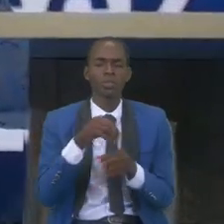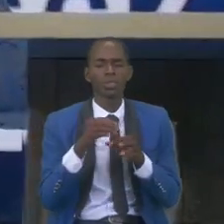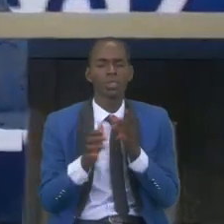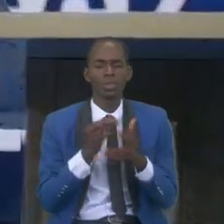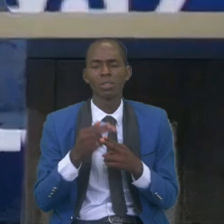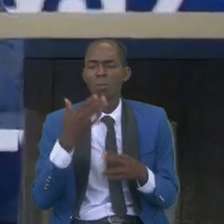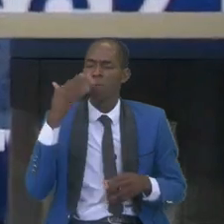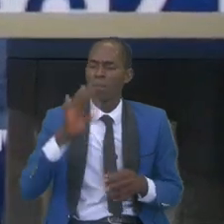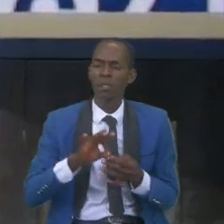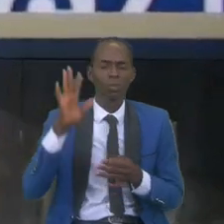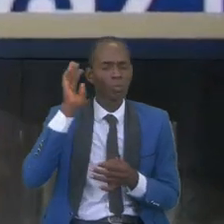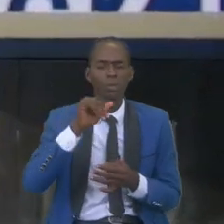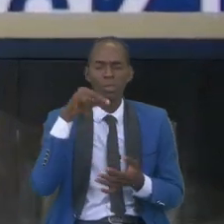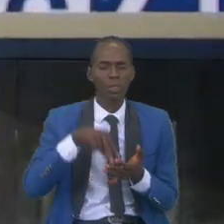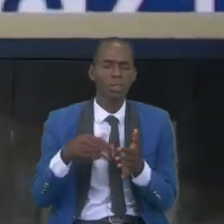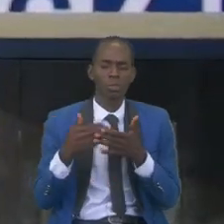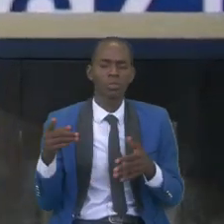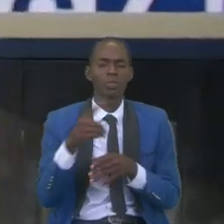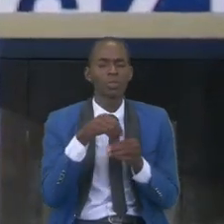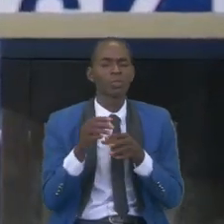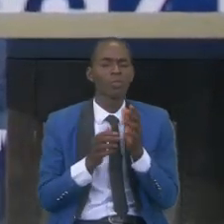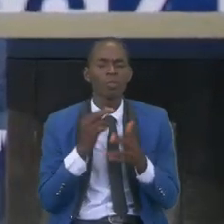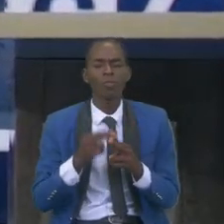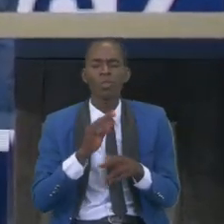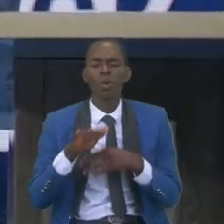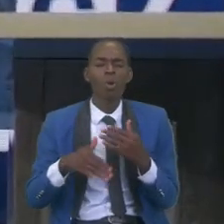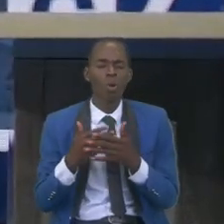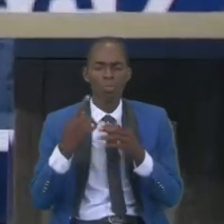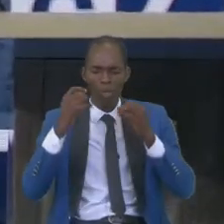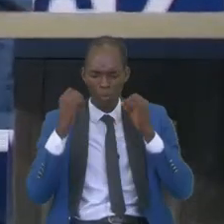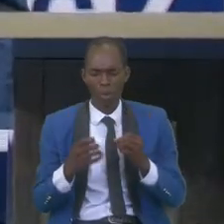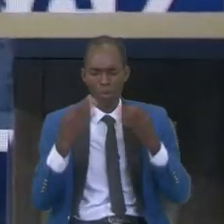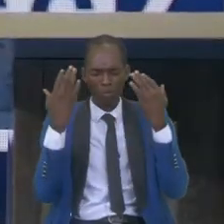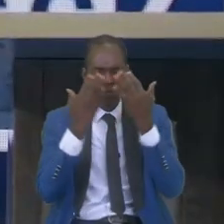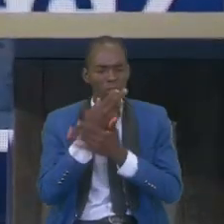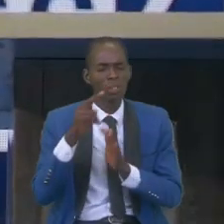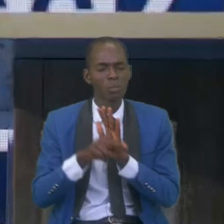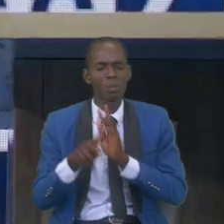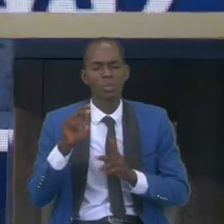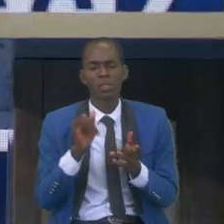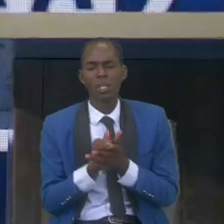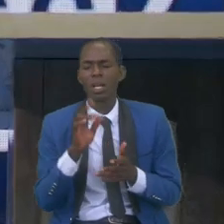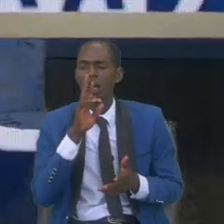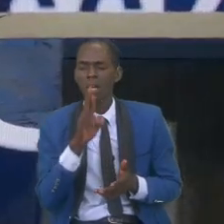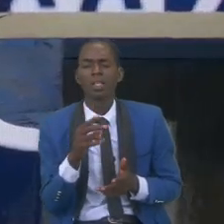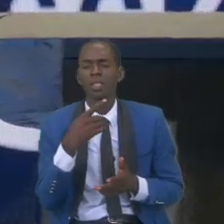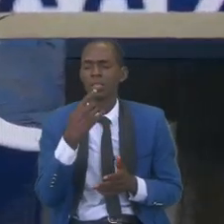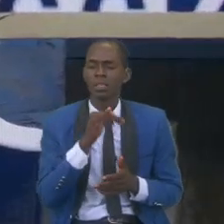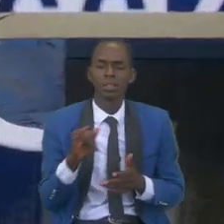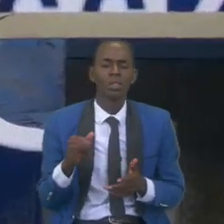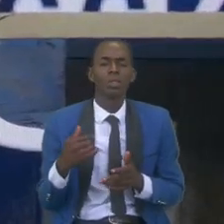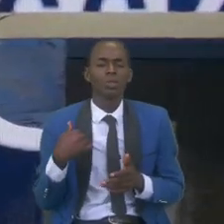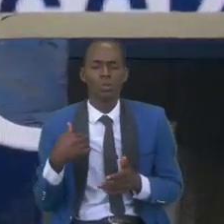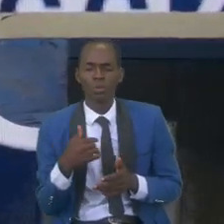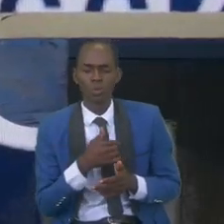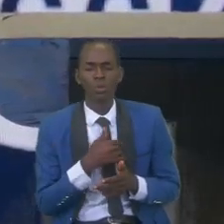spirit will not stand before you. All those paths of darkness, the people who are waiting and they're saying, we know what to do to